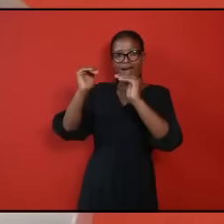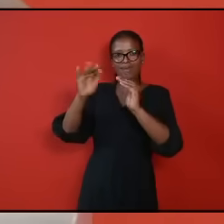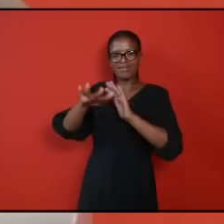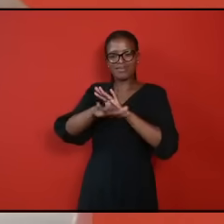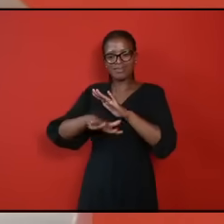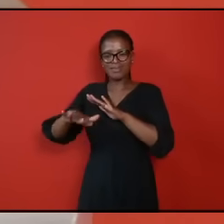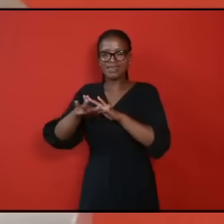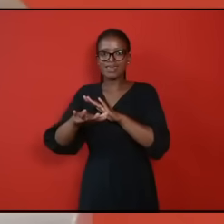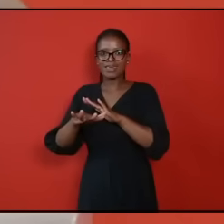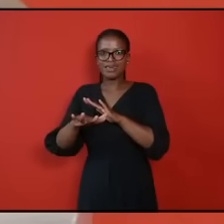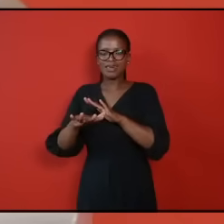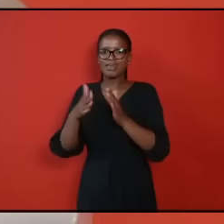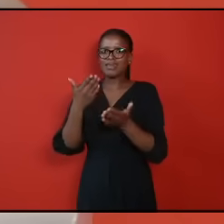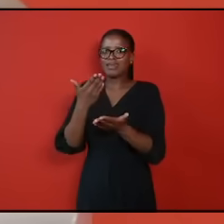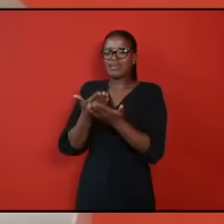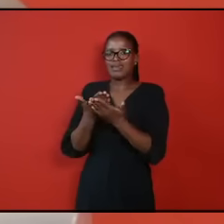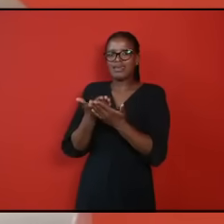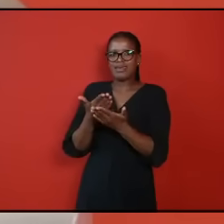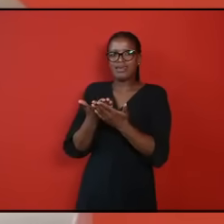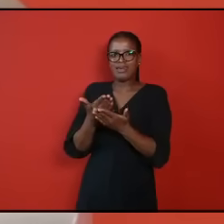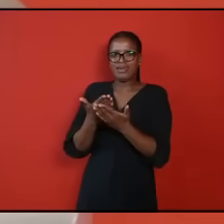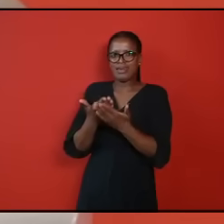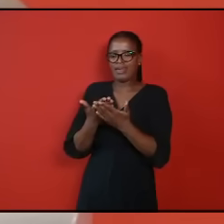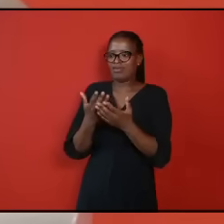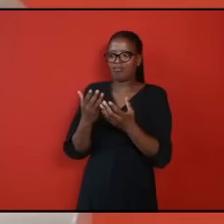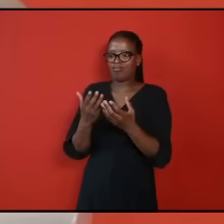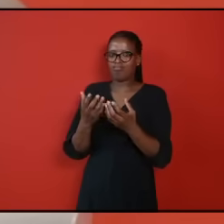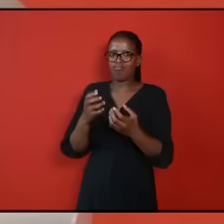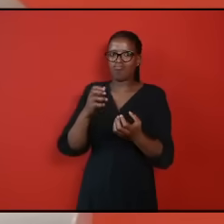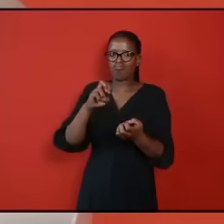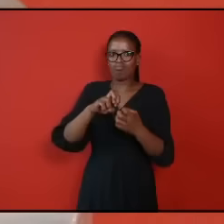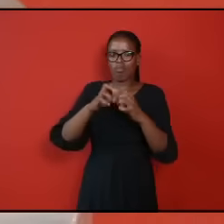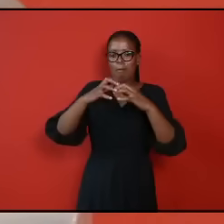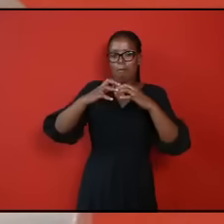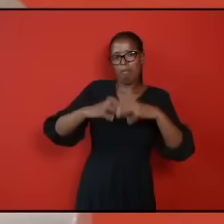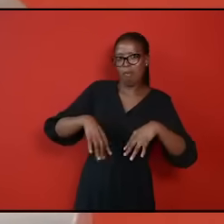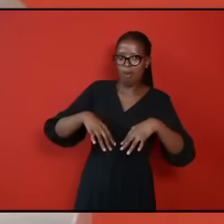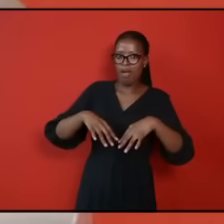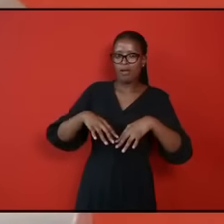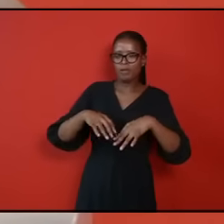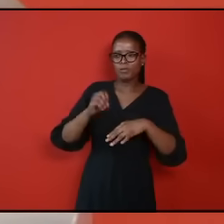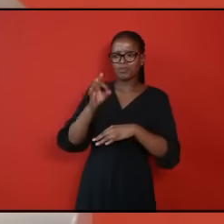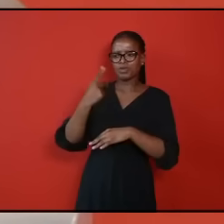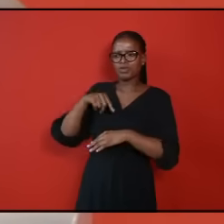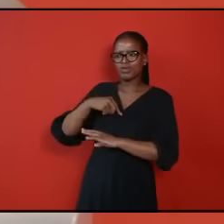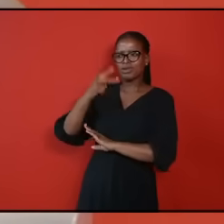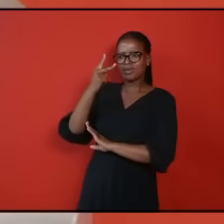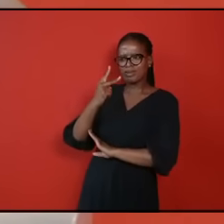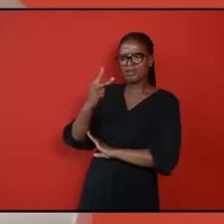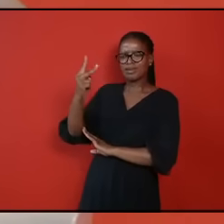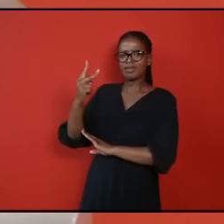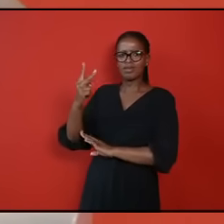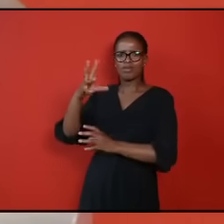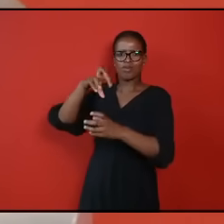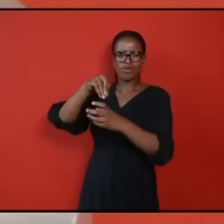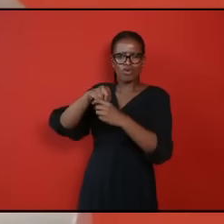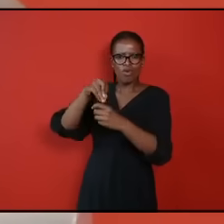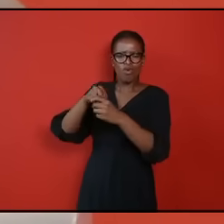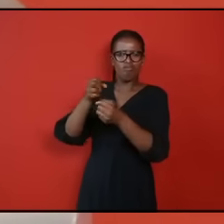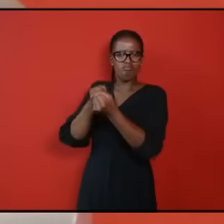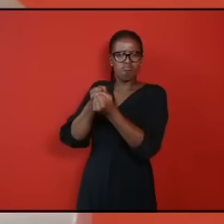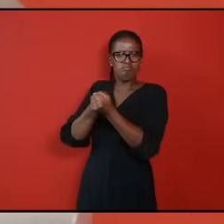that highest stage can end up being their death site. Because when they see them there loitering without a